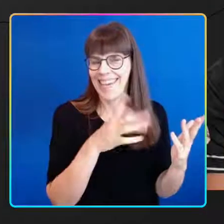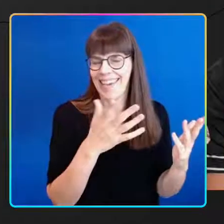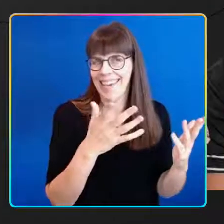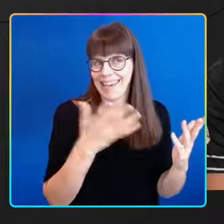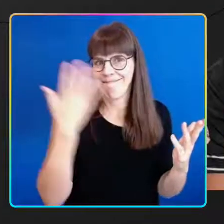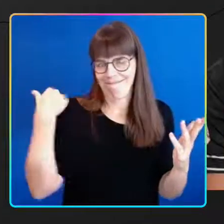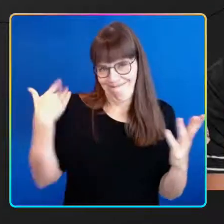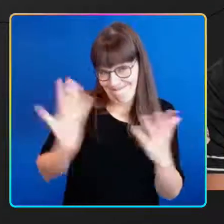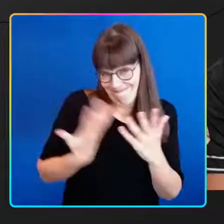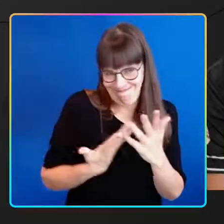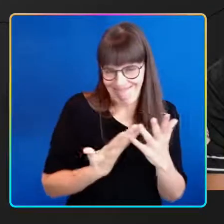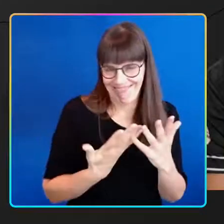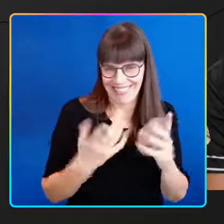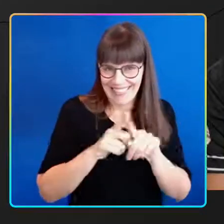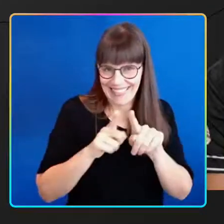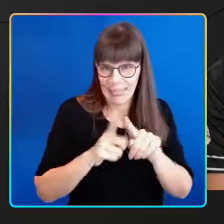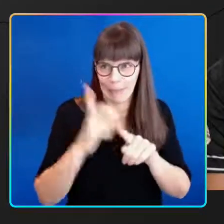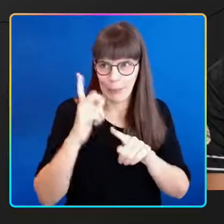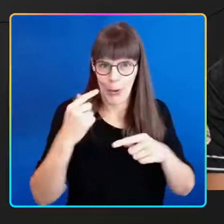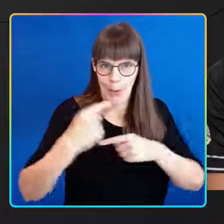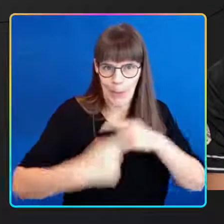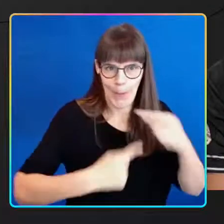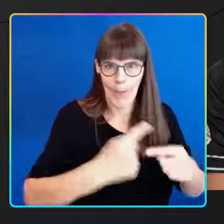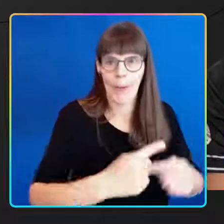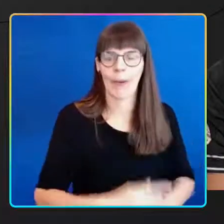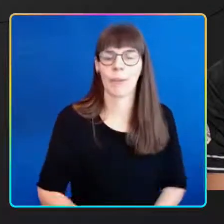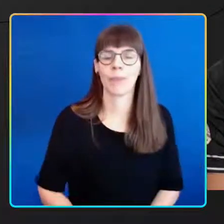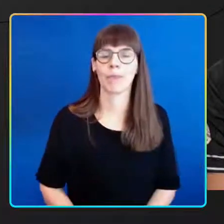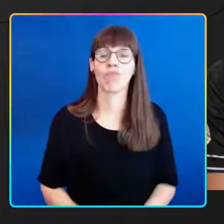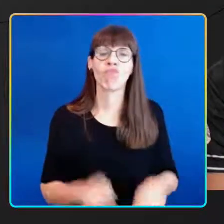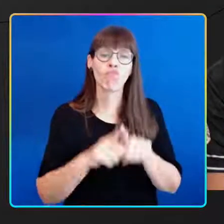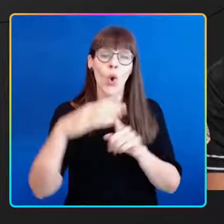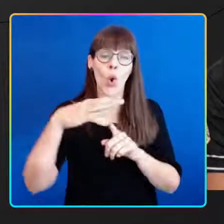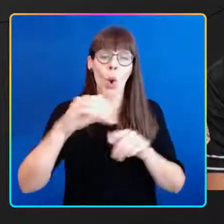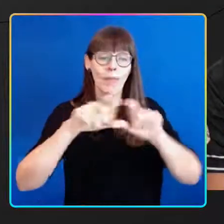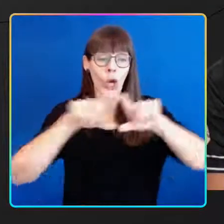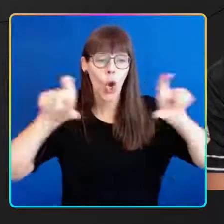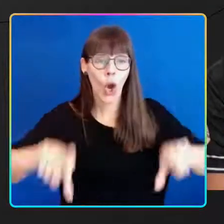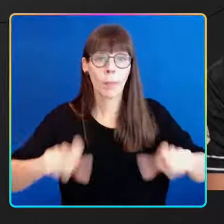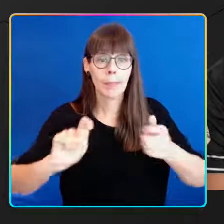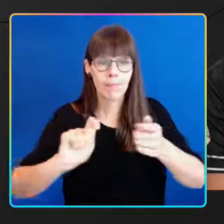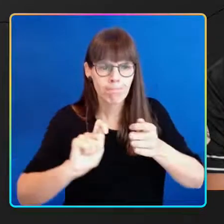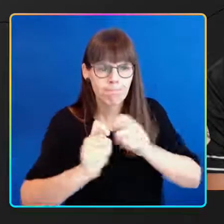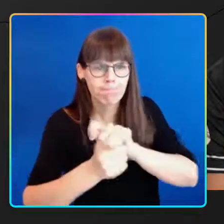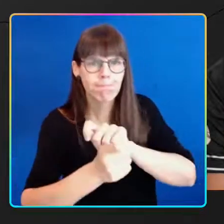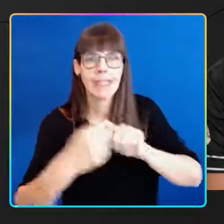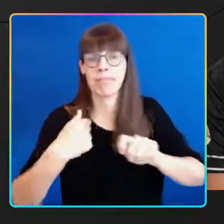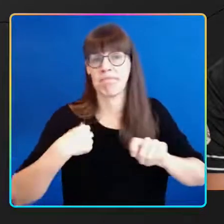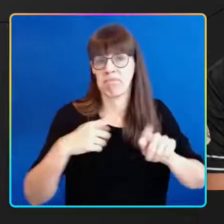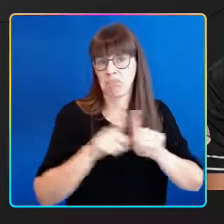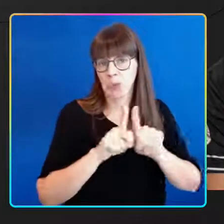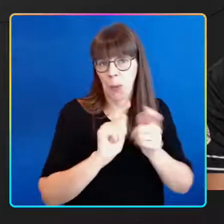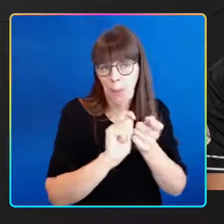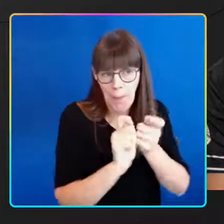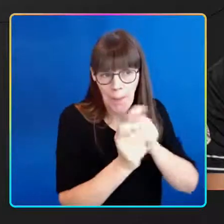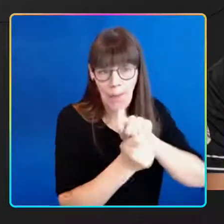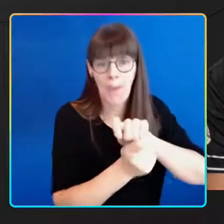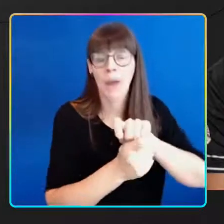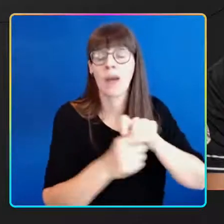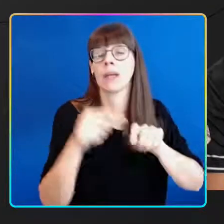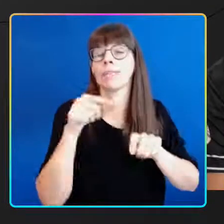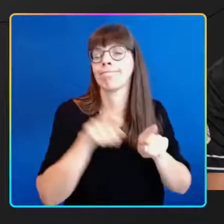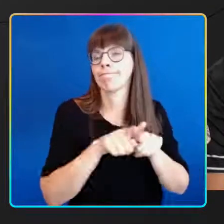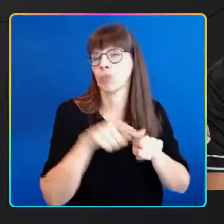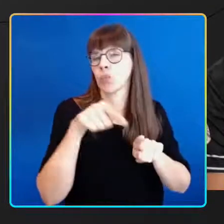was evolving as the company was evolving. So really quickly, the company needed a team lead for data science